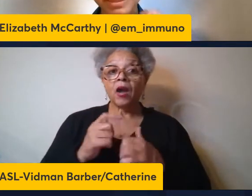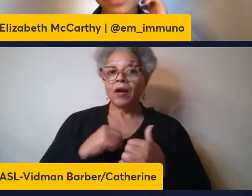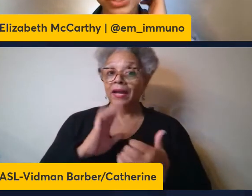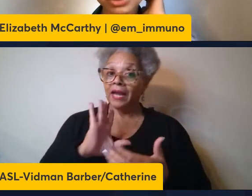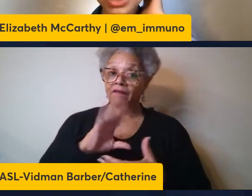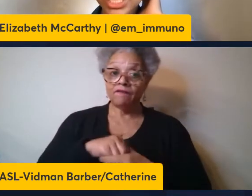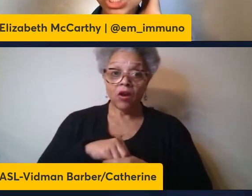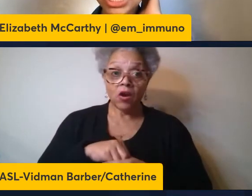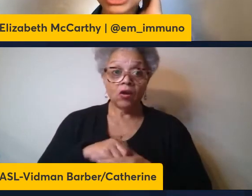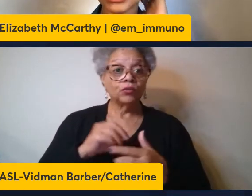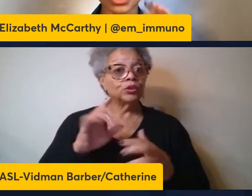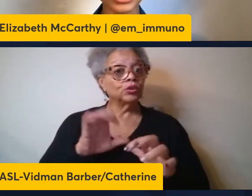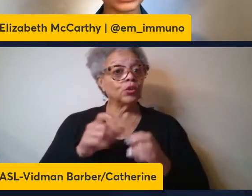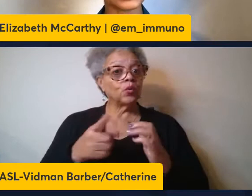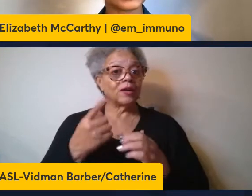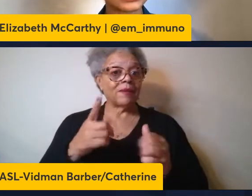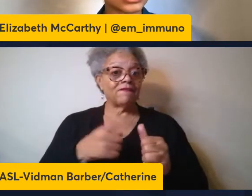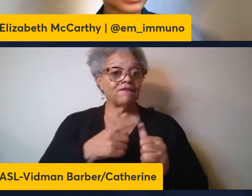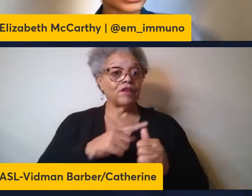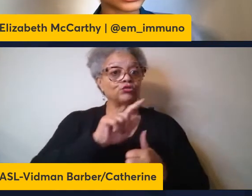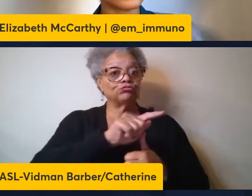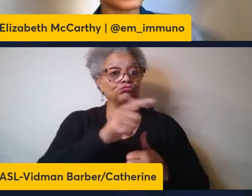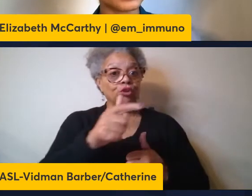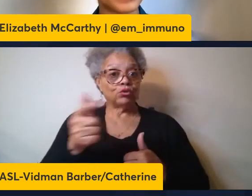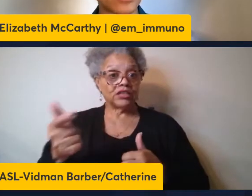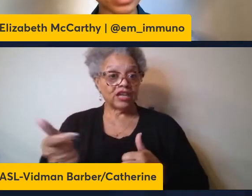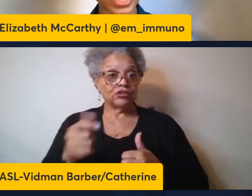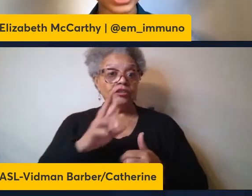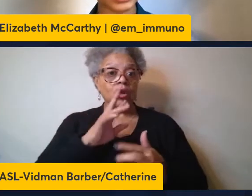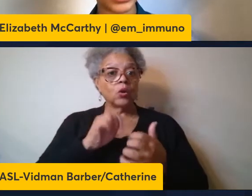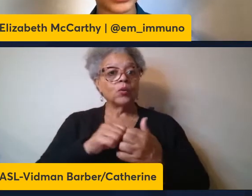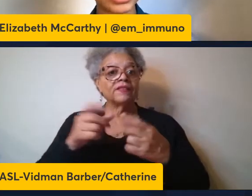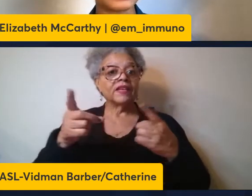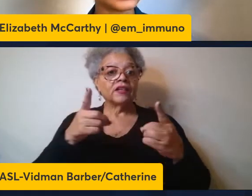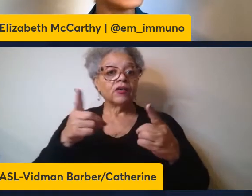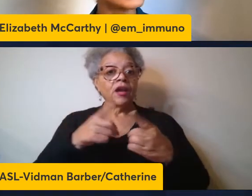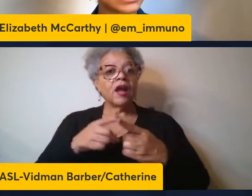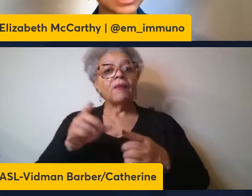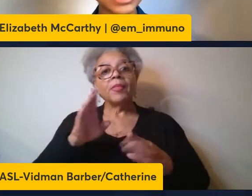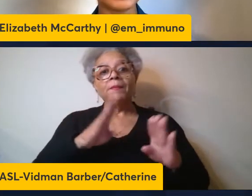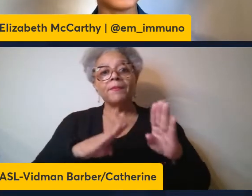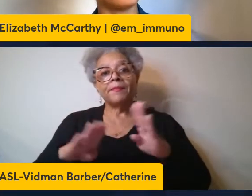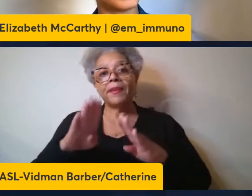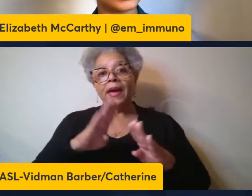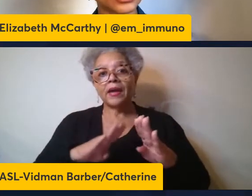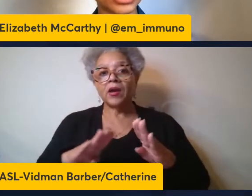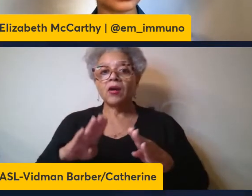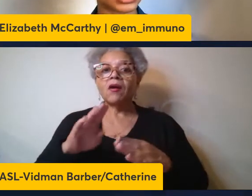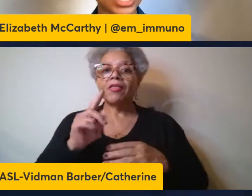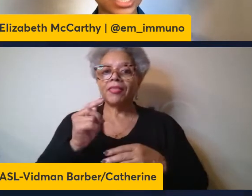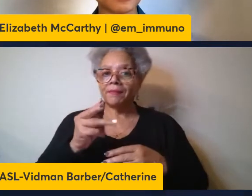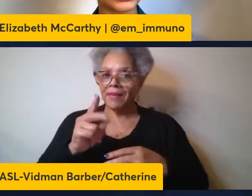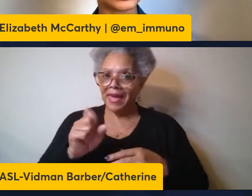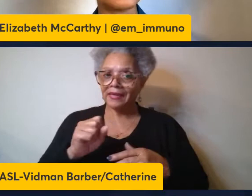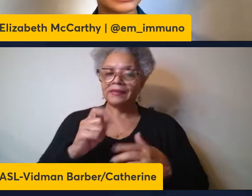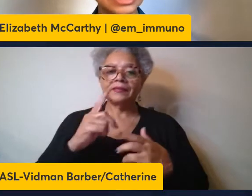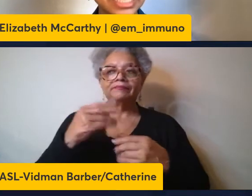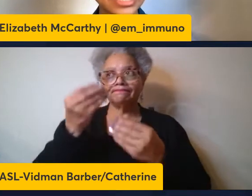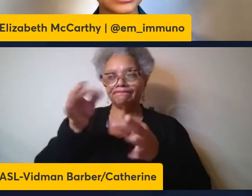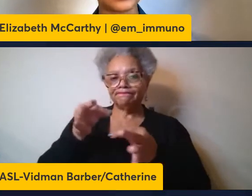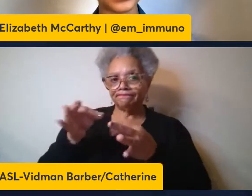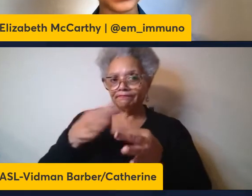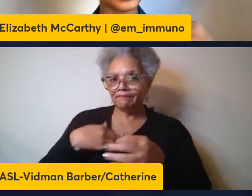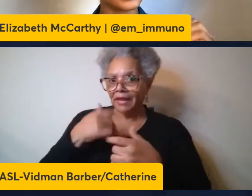was during one of my first rotations, talking to the director of the bioinformatics program and telling him about my interest, which I kind of mentioned